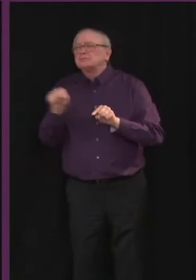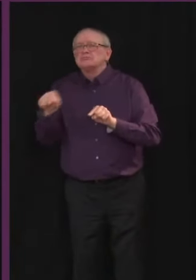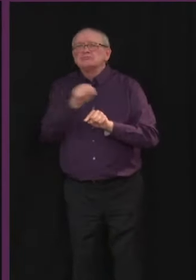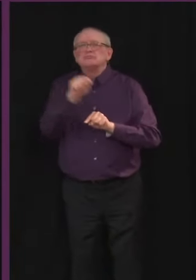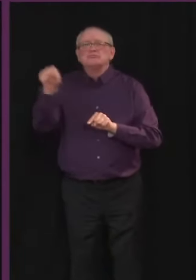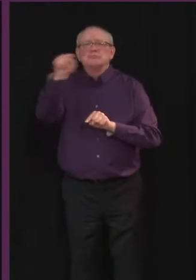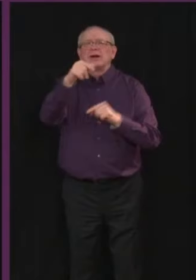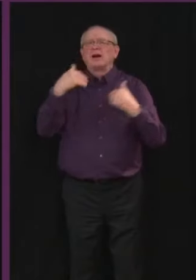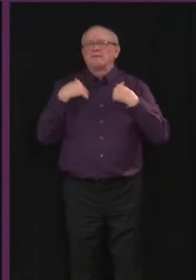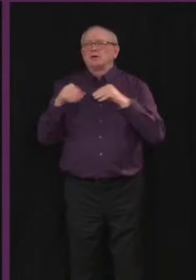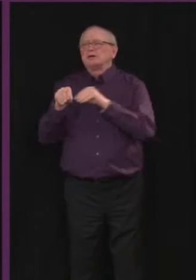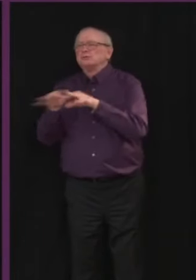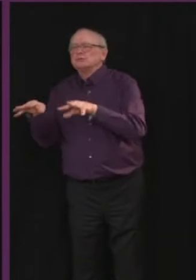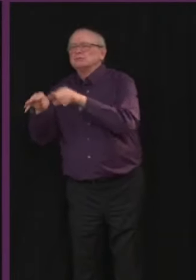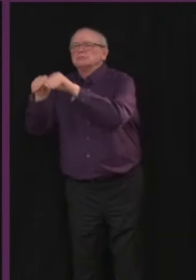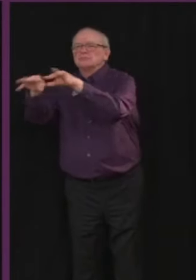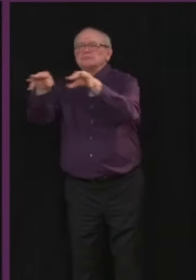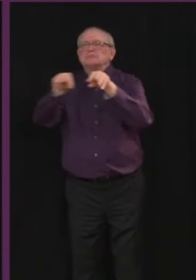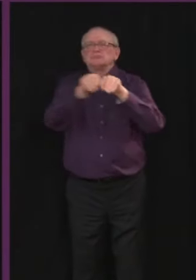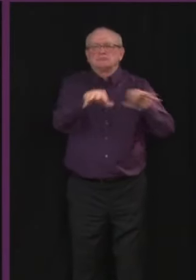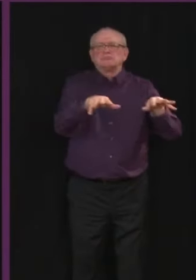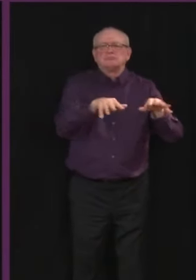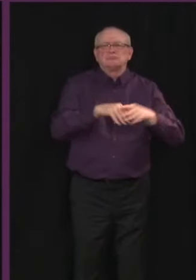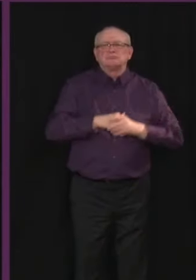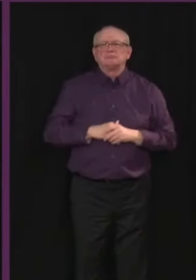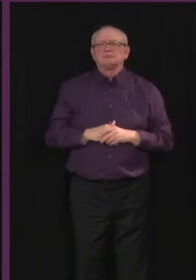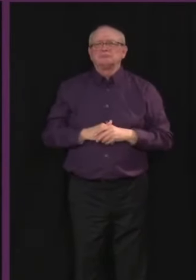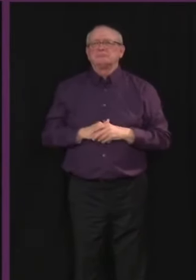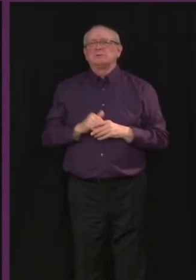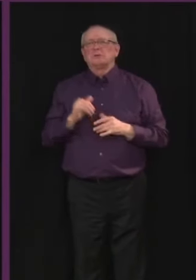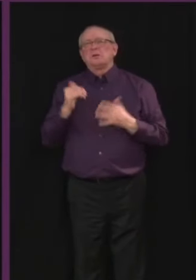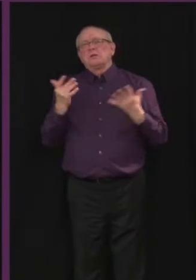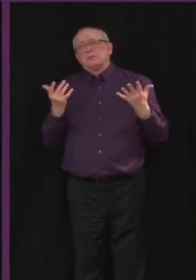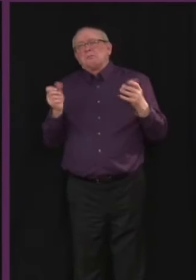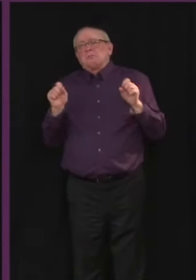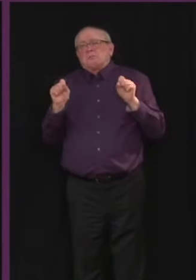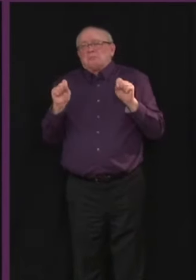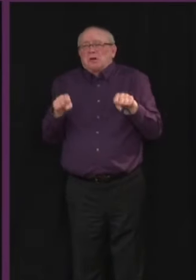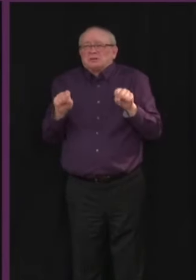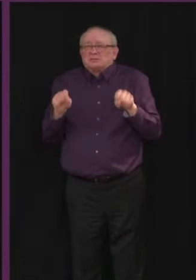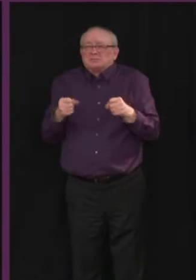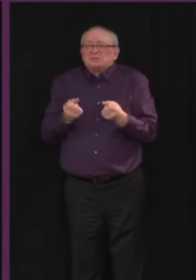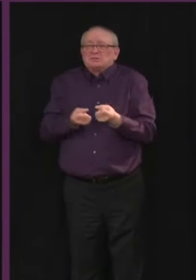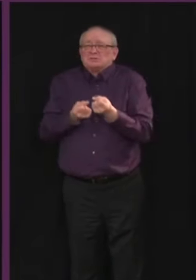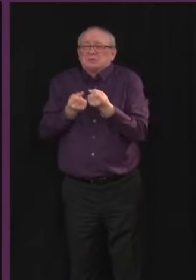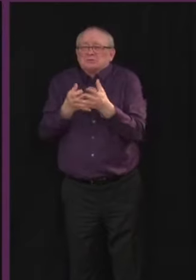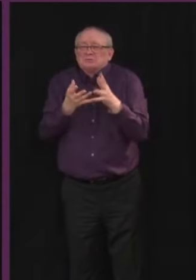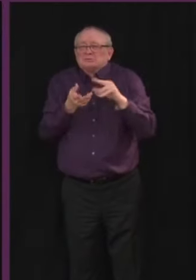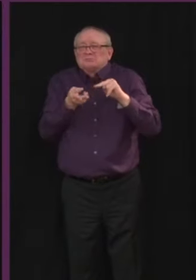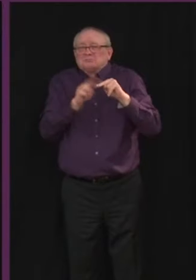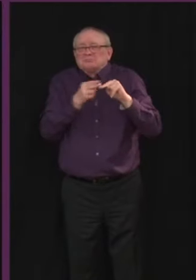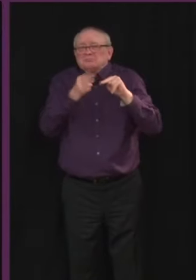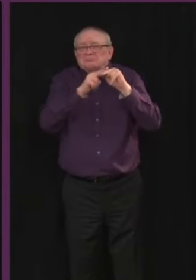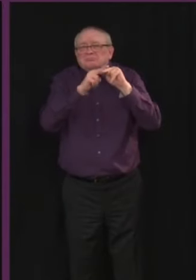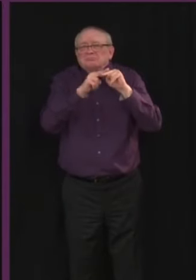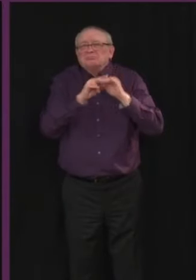those Albertans over the age of 30, then when we look at all of the places where they've acquired disease,